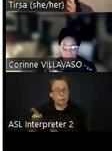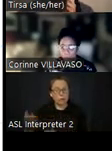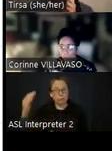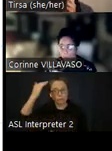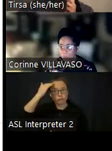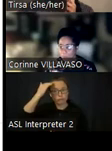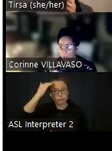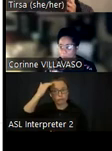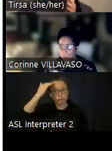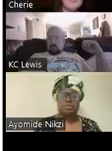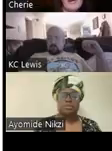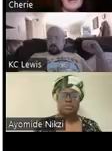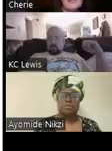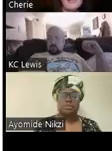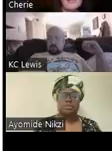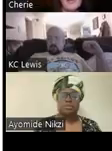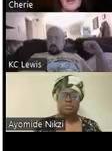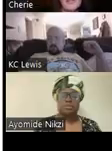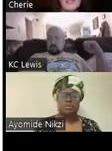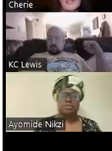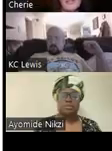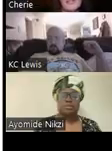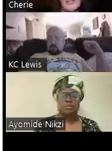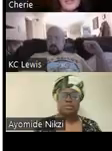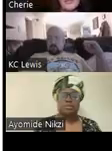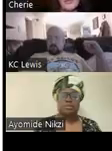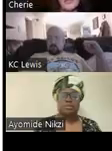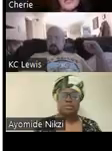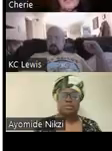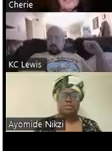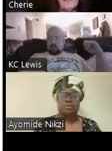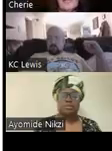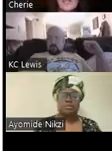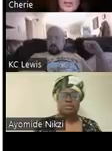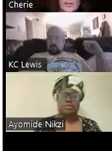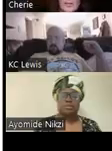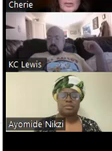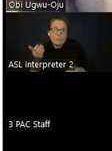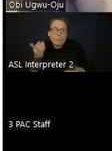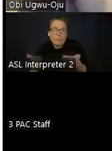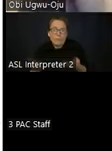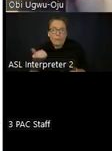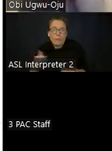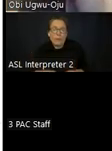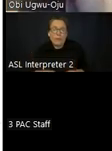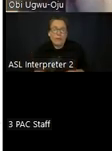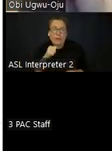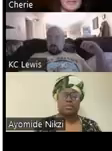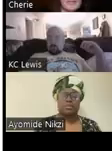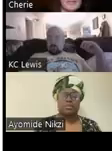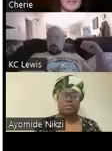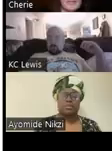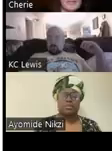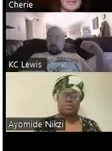as investigation go, but they're not necessarily geared towards finding a crime. They're just,